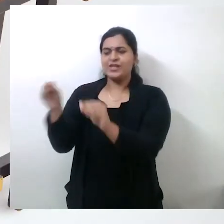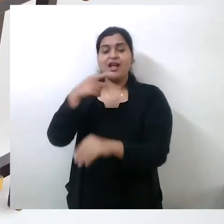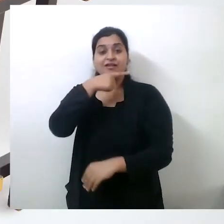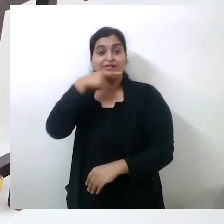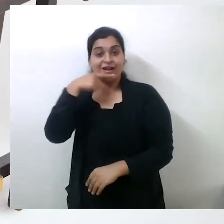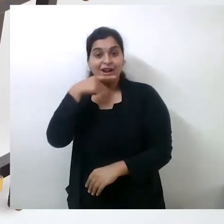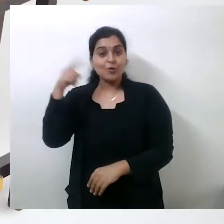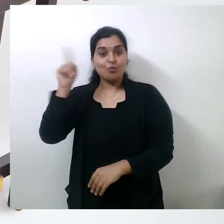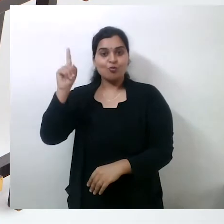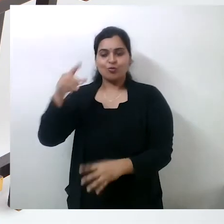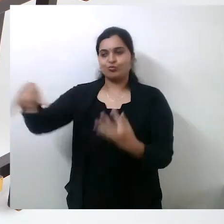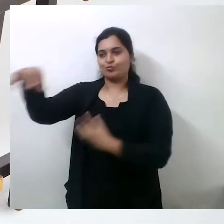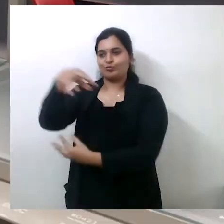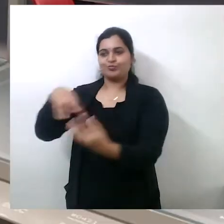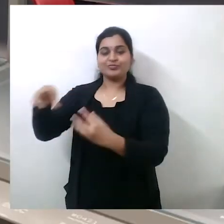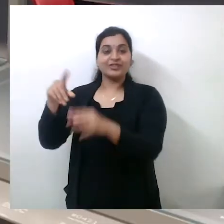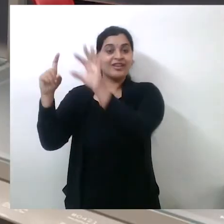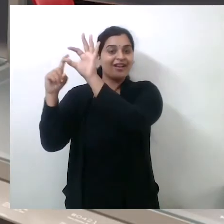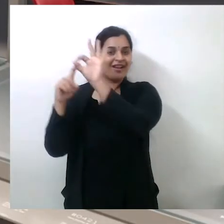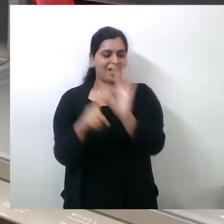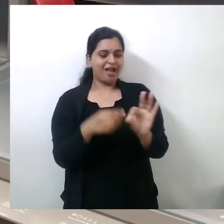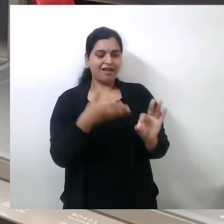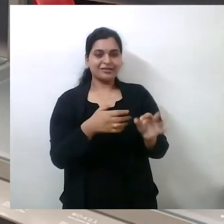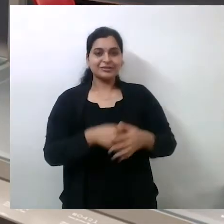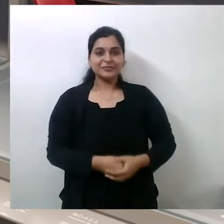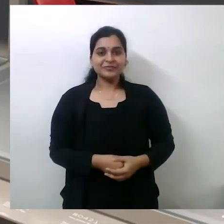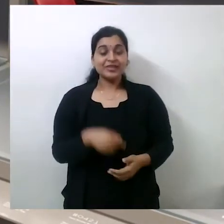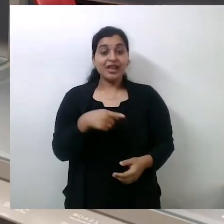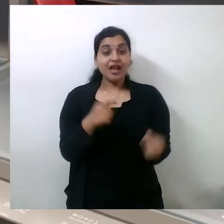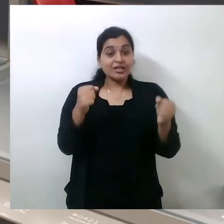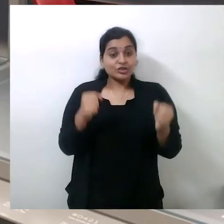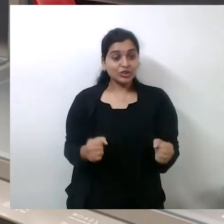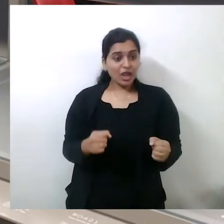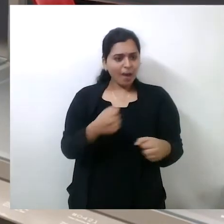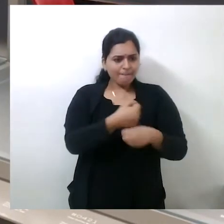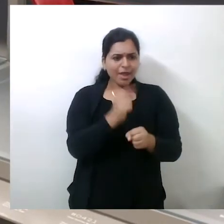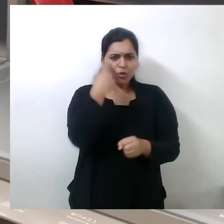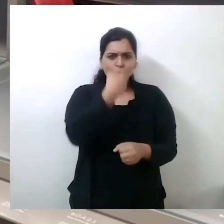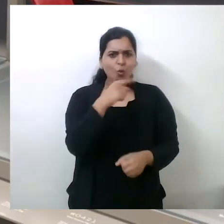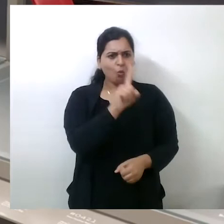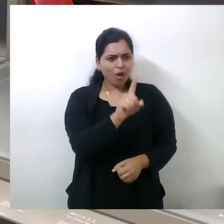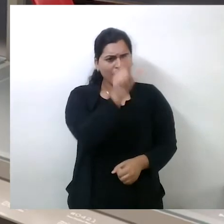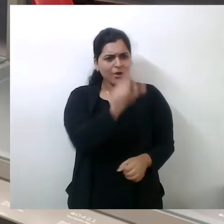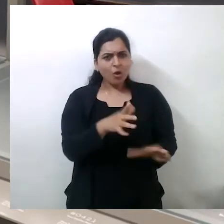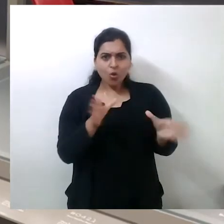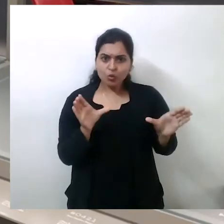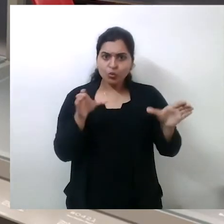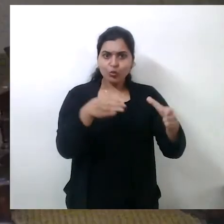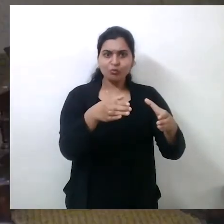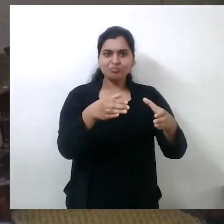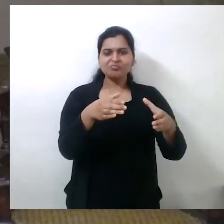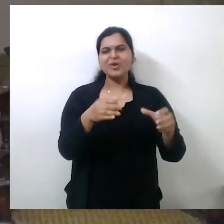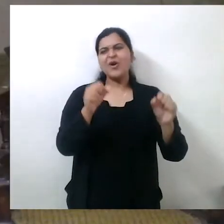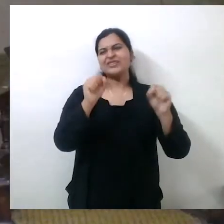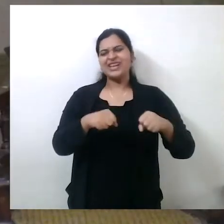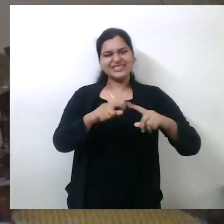essential colors. What do you know about the maker of your chair? Was it made by one person or were there a number of craftsmen involved?